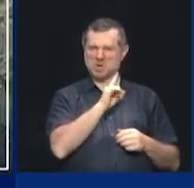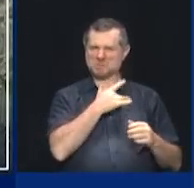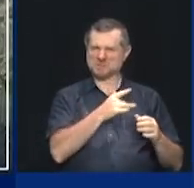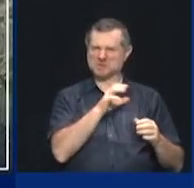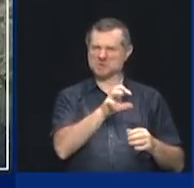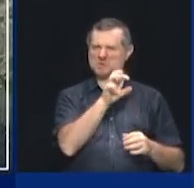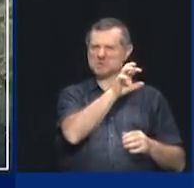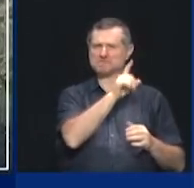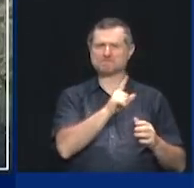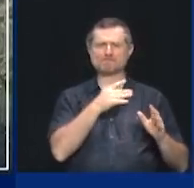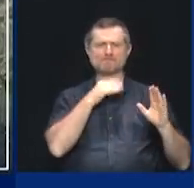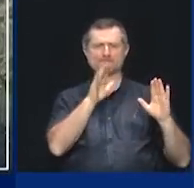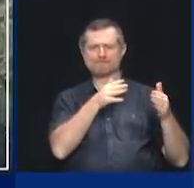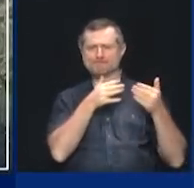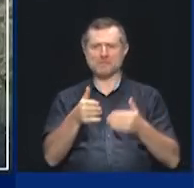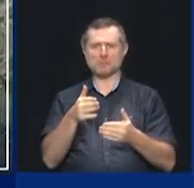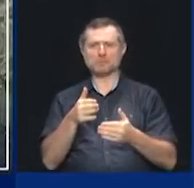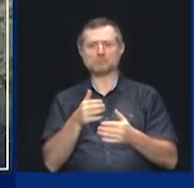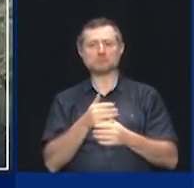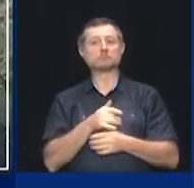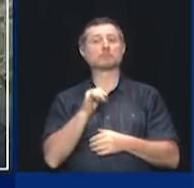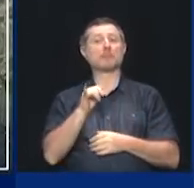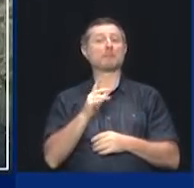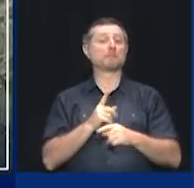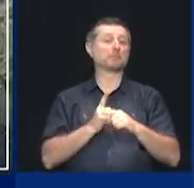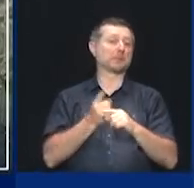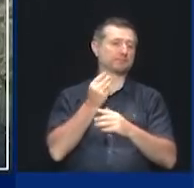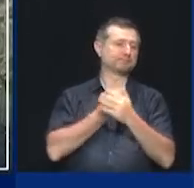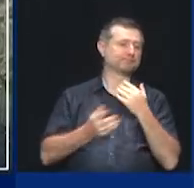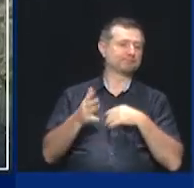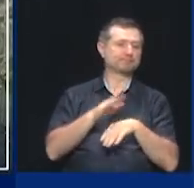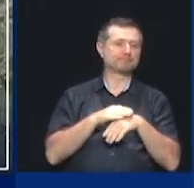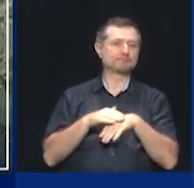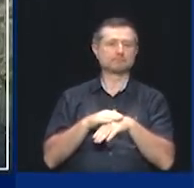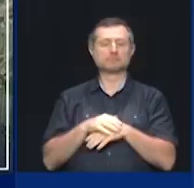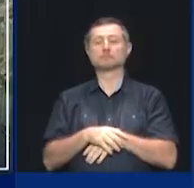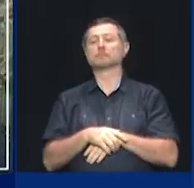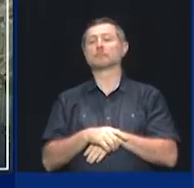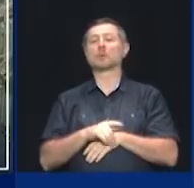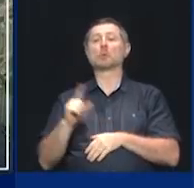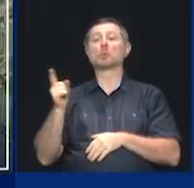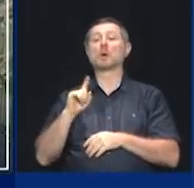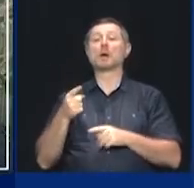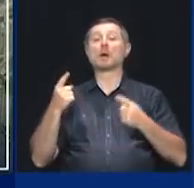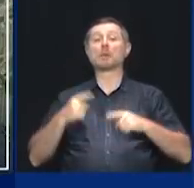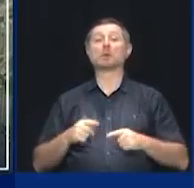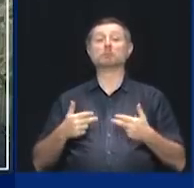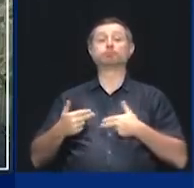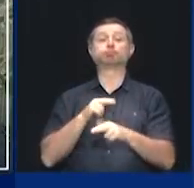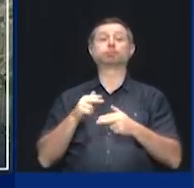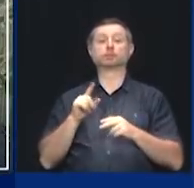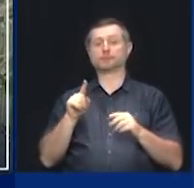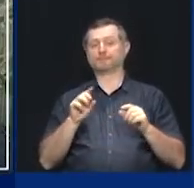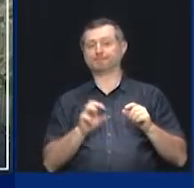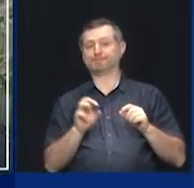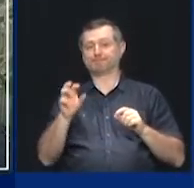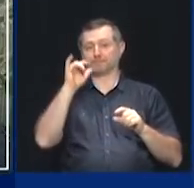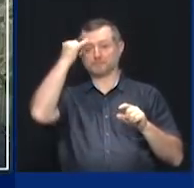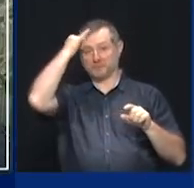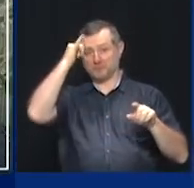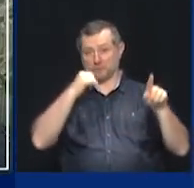them there. And by the way, they're happening in an